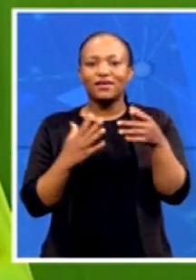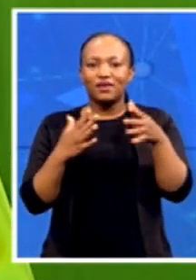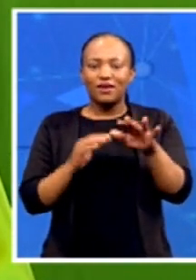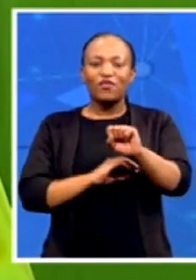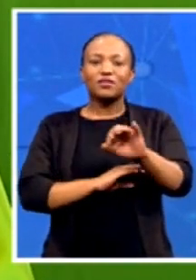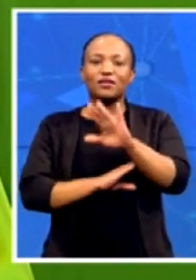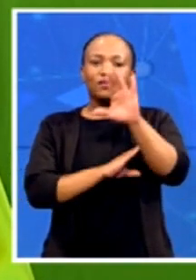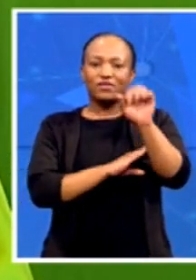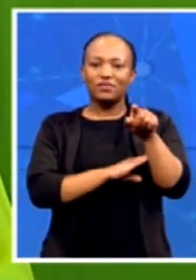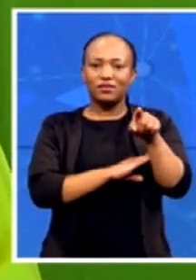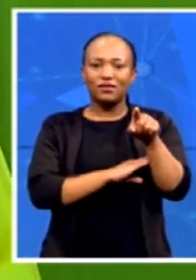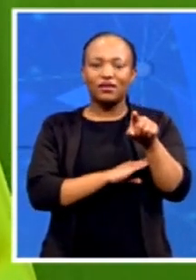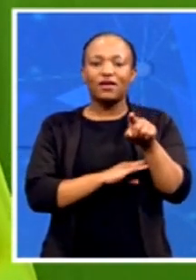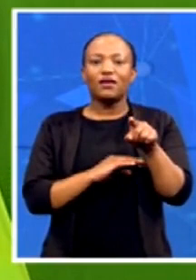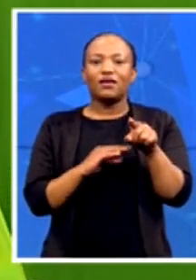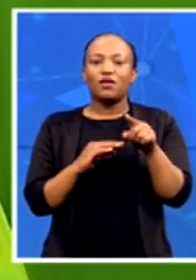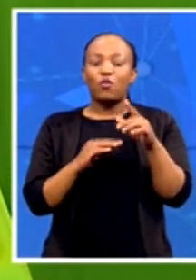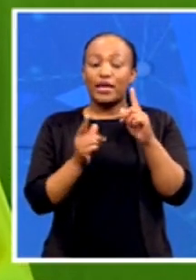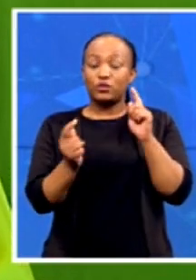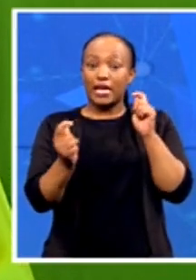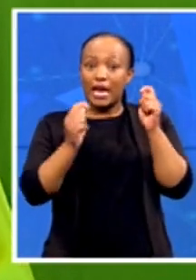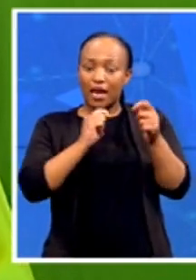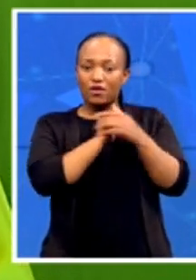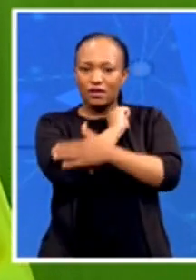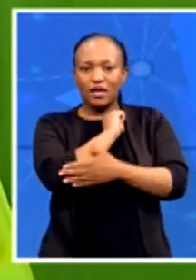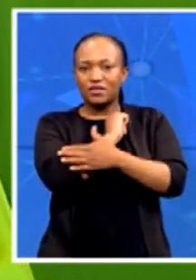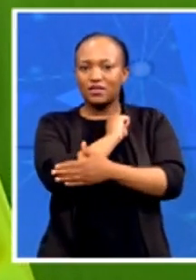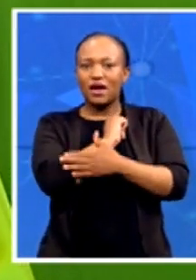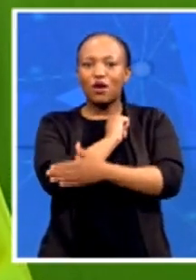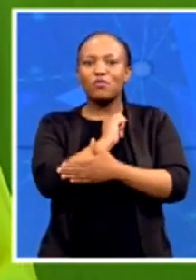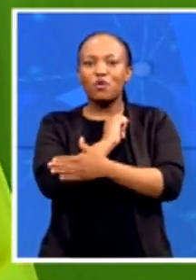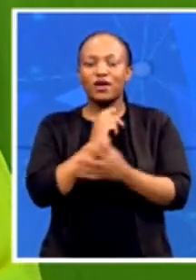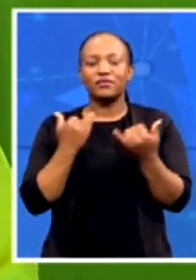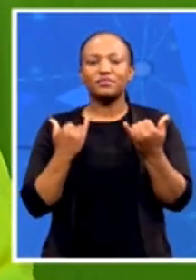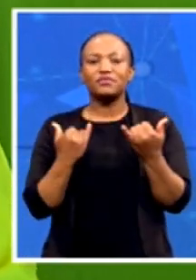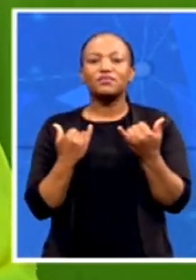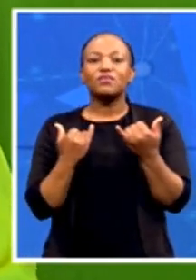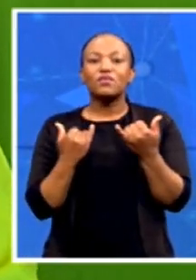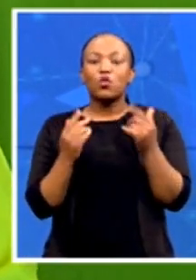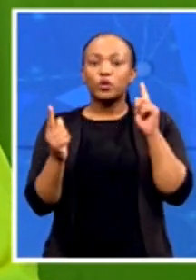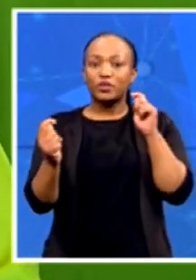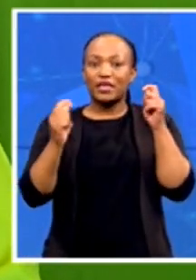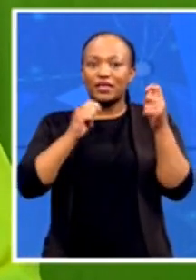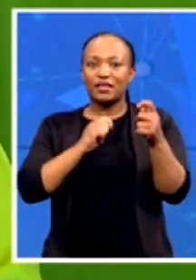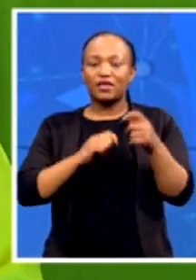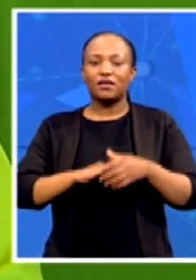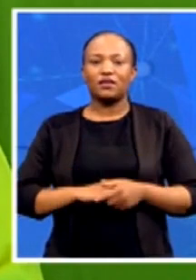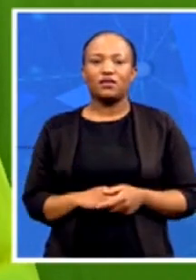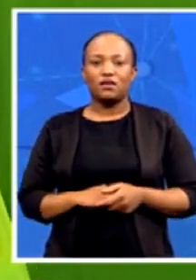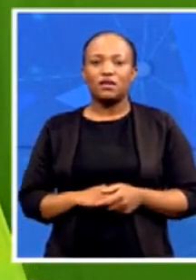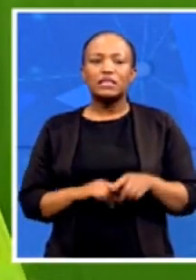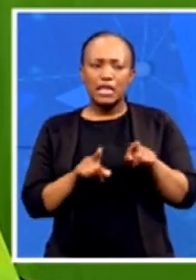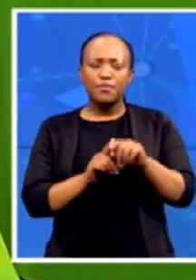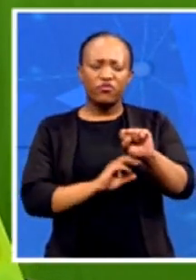turn around this country, that South Africa can be fixed. We believe South Africa can be fixed.